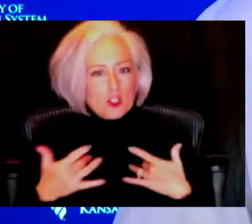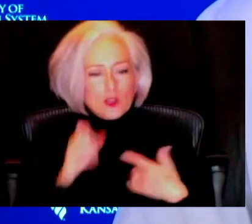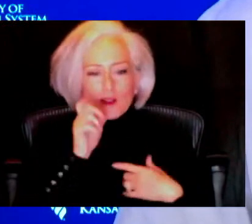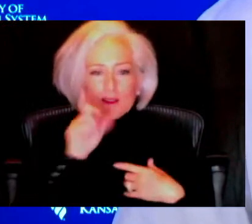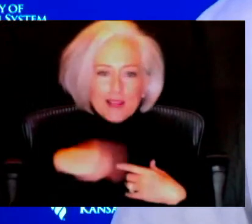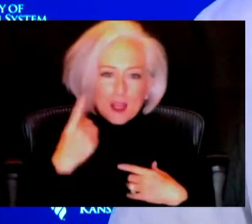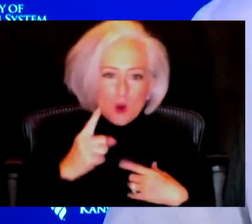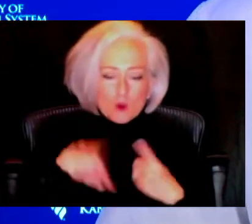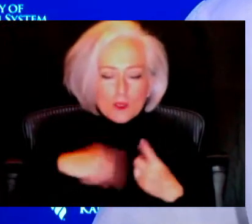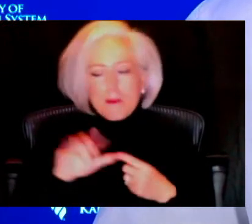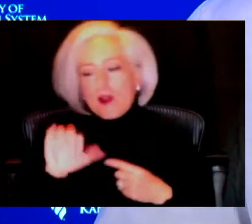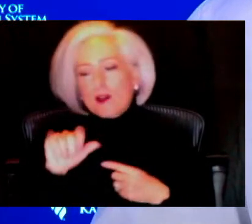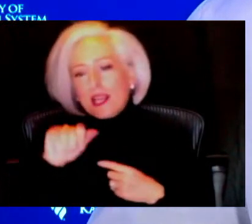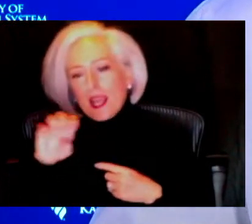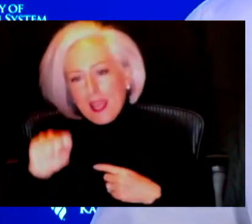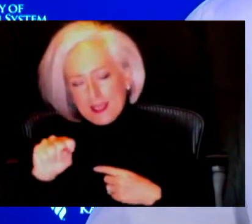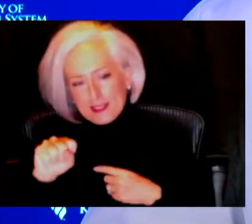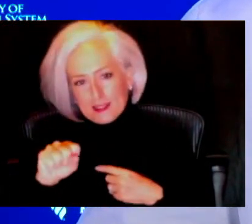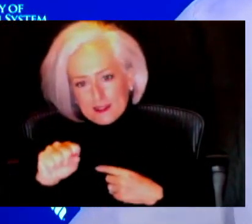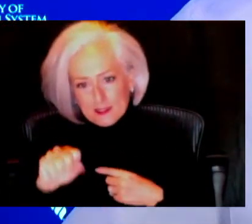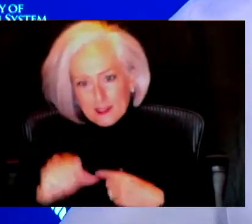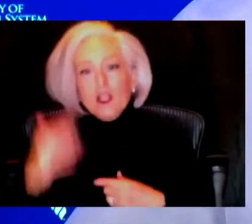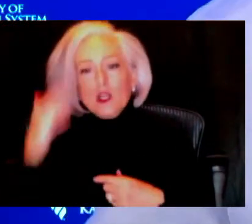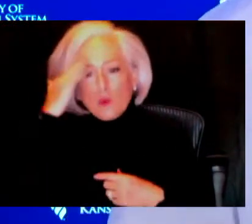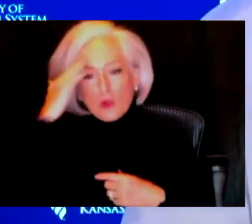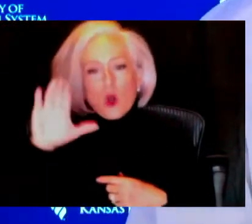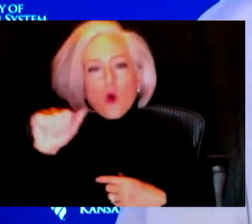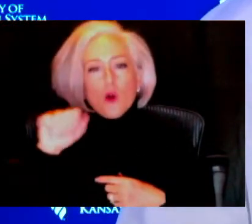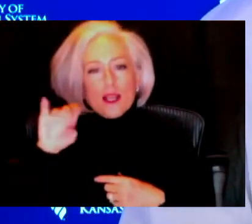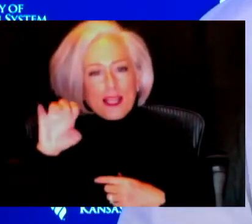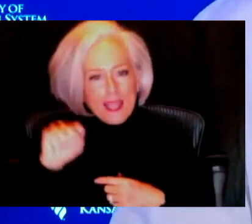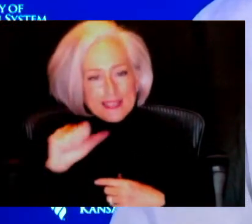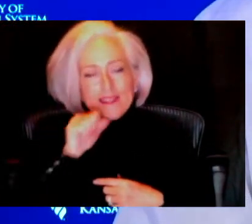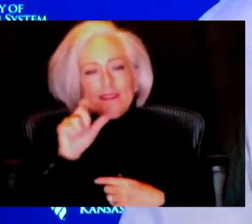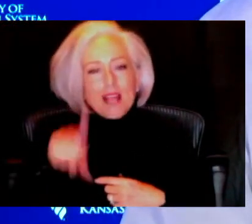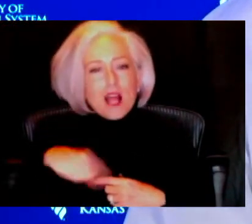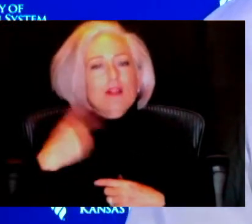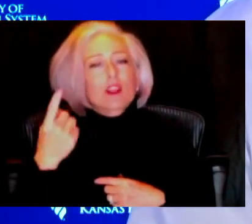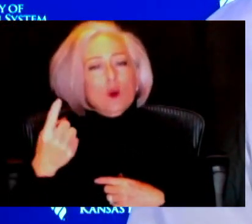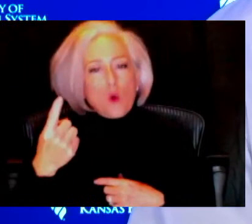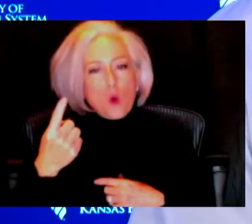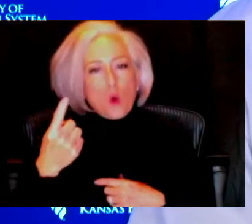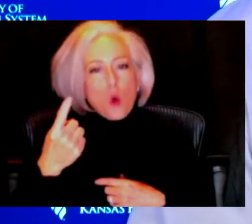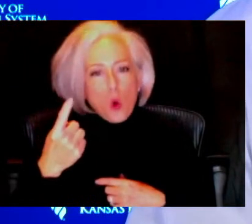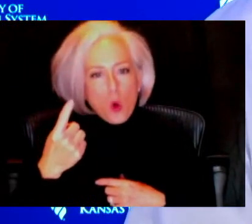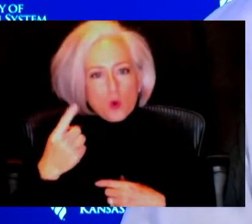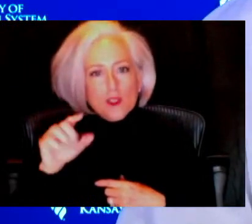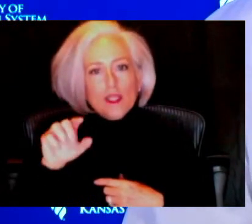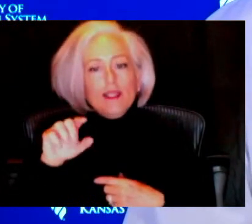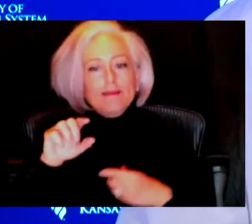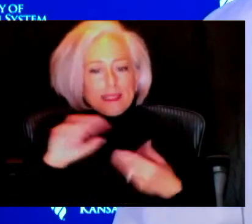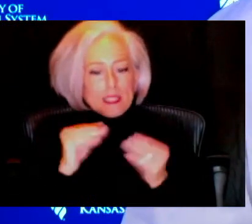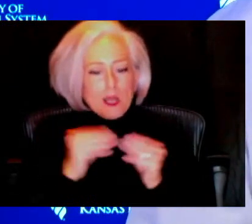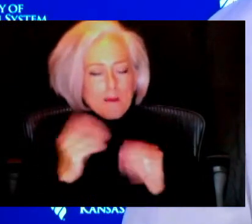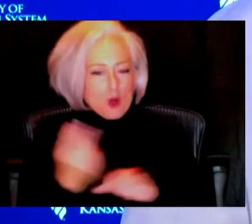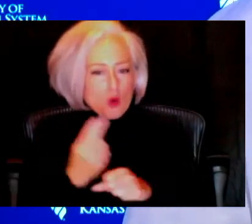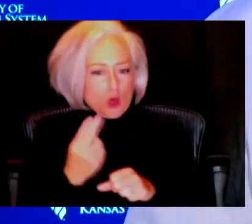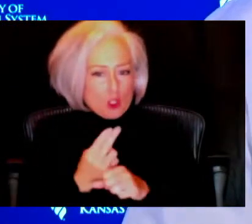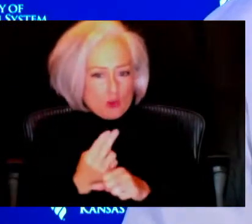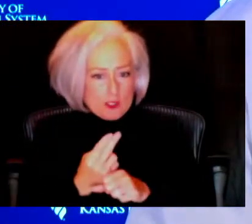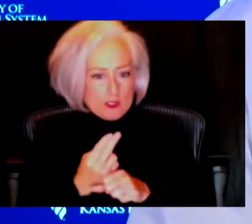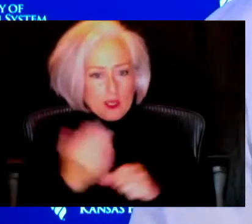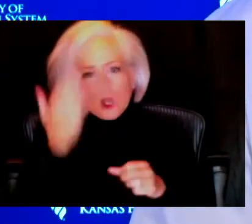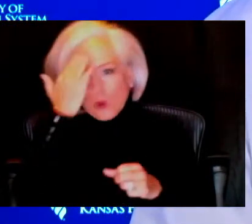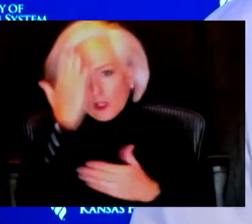cases. Certainly we know cases are not the only metric that we're using, because we know some people may not go